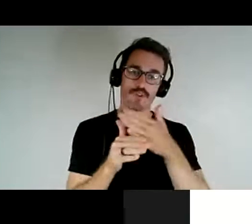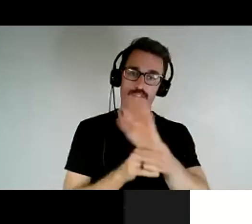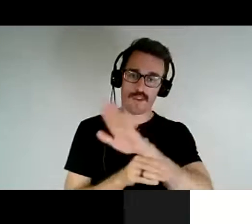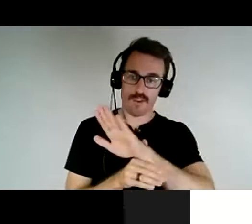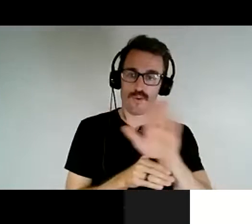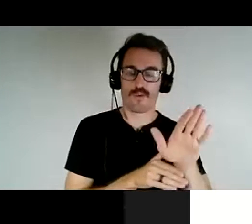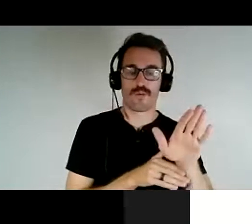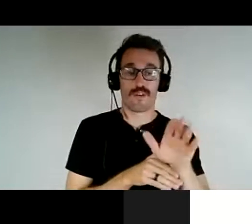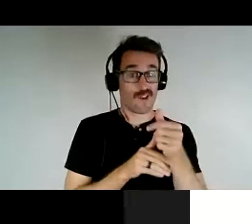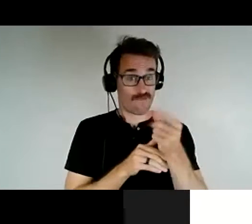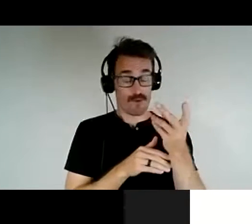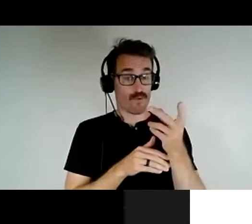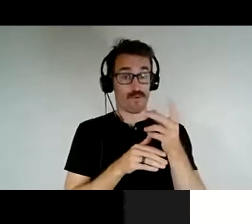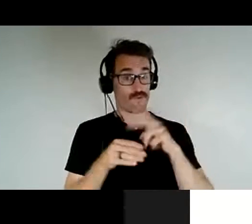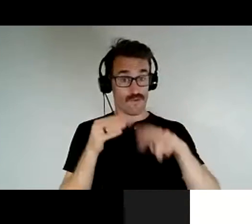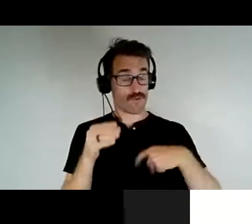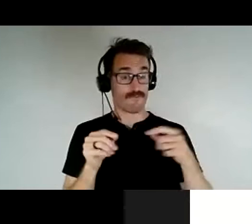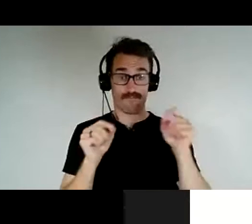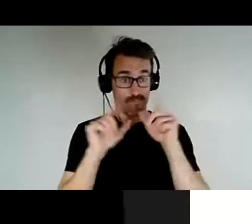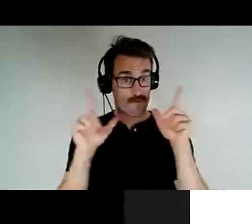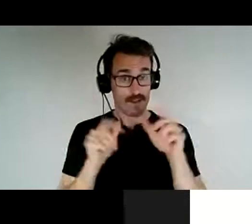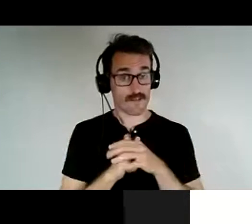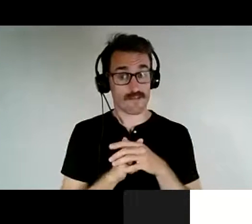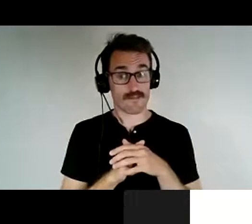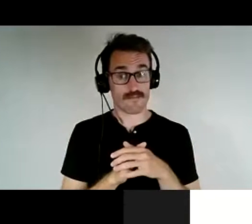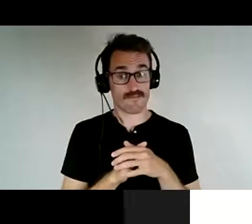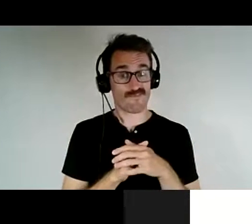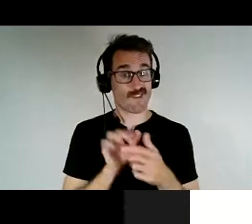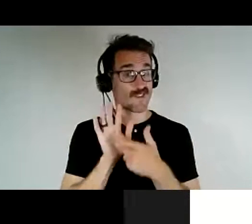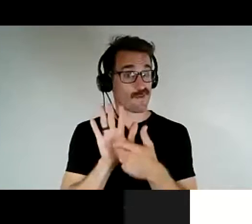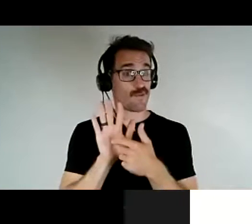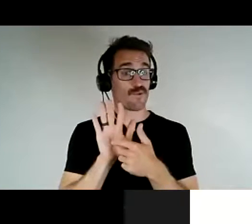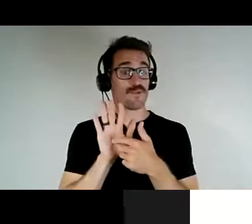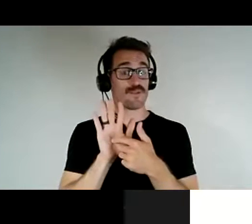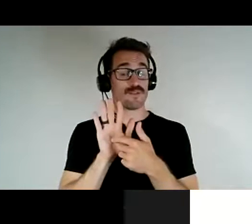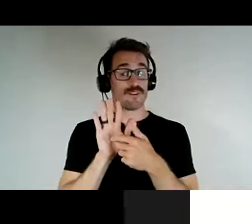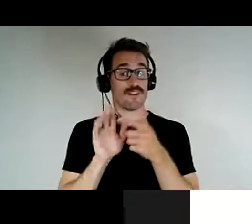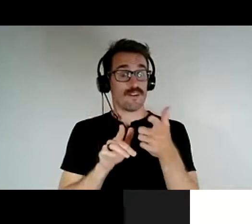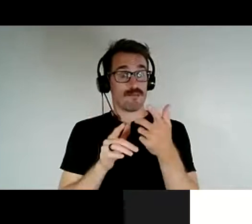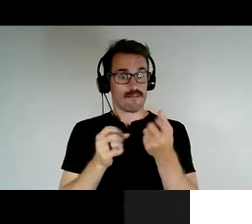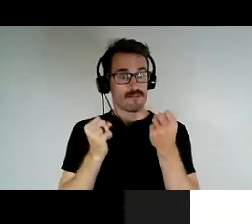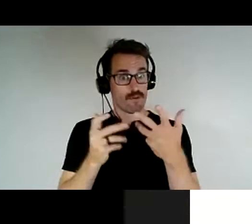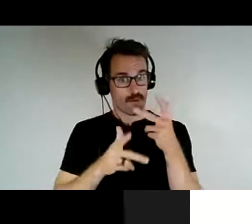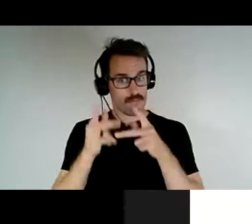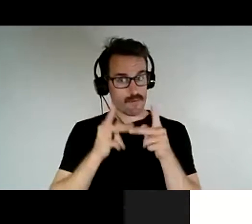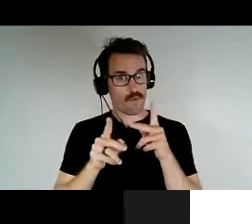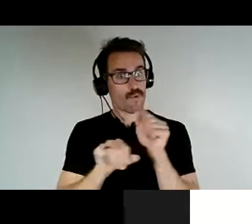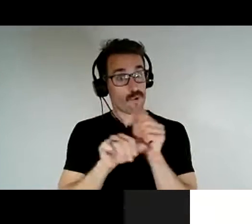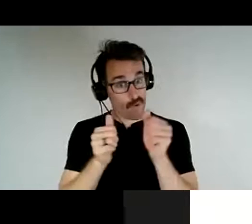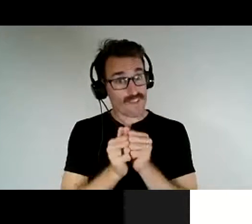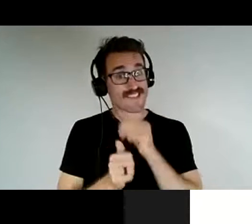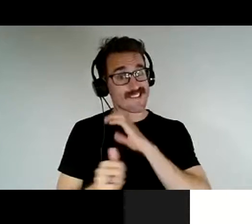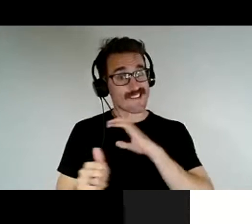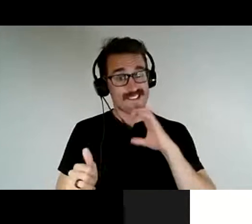some surprising results. Like, I'm impressed that so many people work with